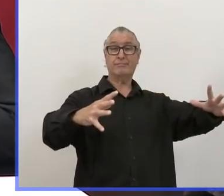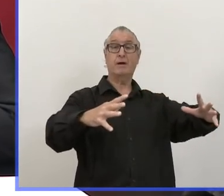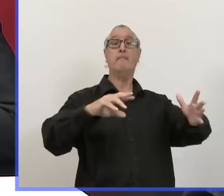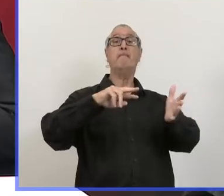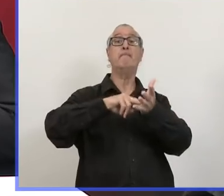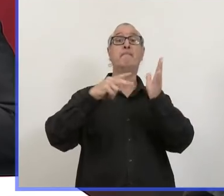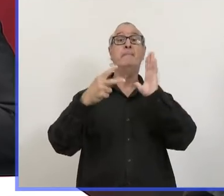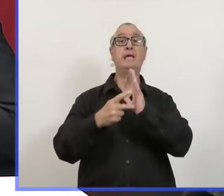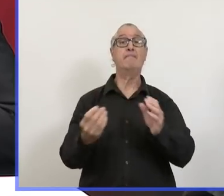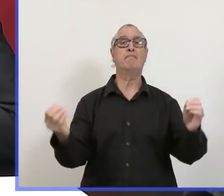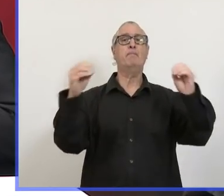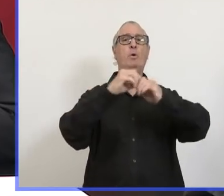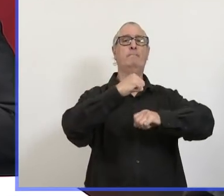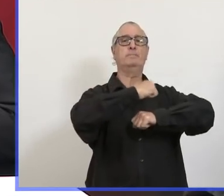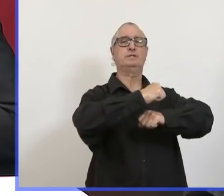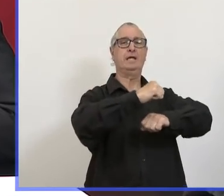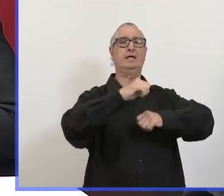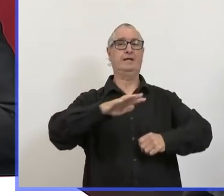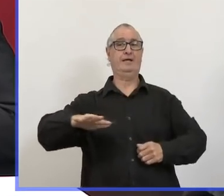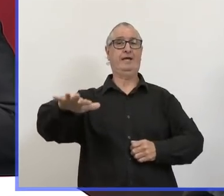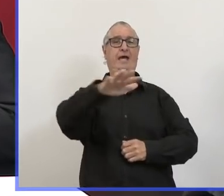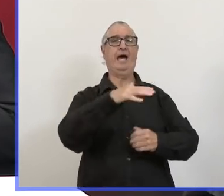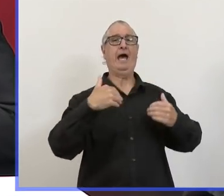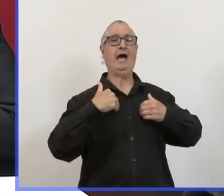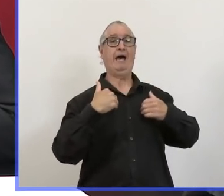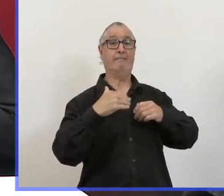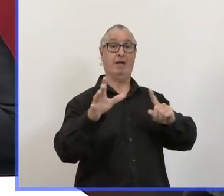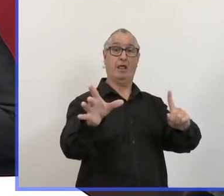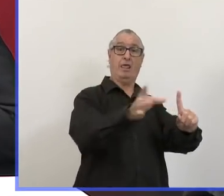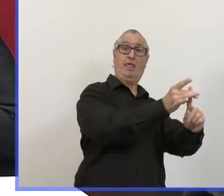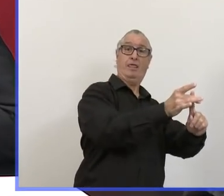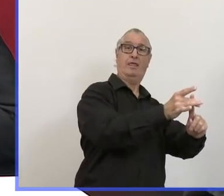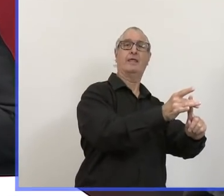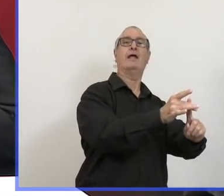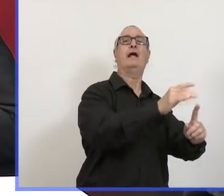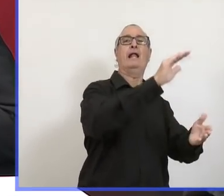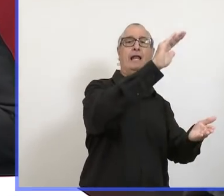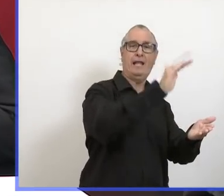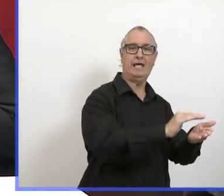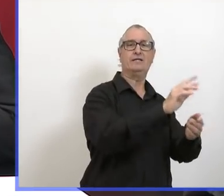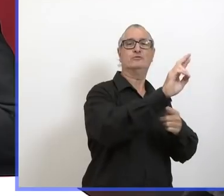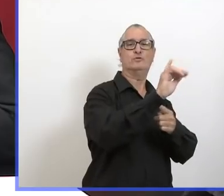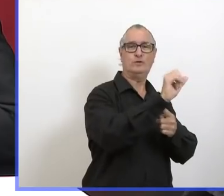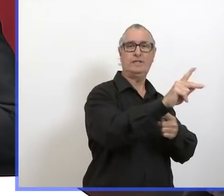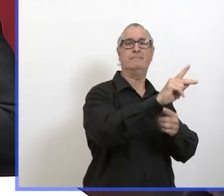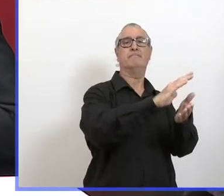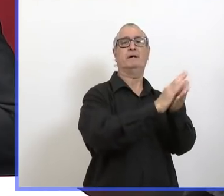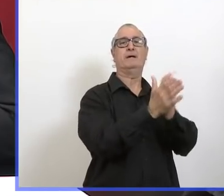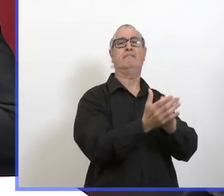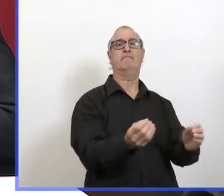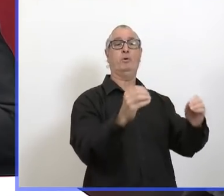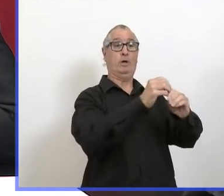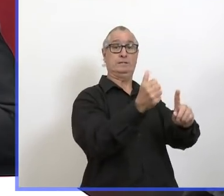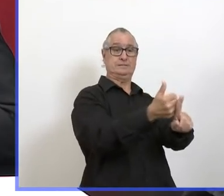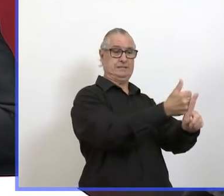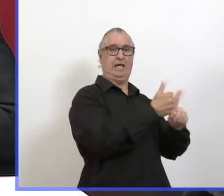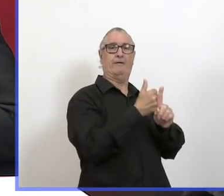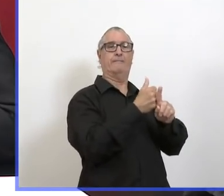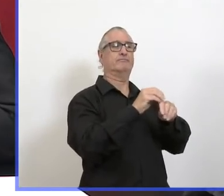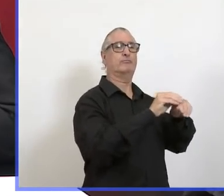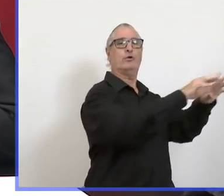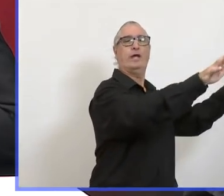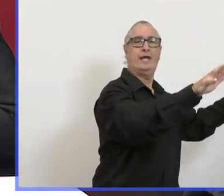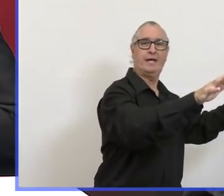exposed, transmission chains, the risk of developing a transmission chain. It reduces the risk of generating cases, which in